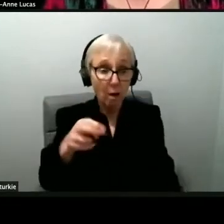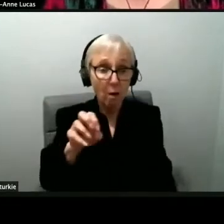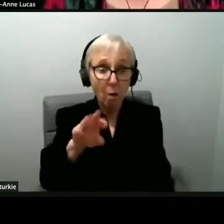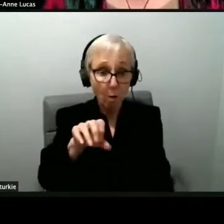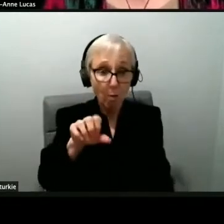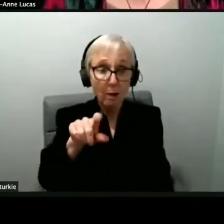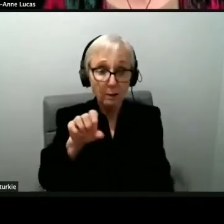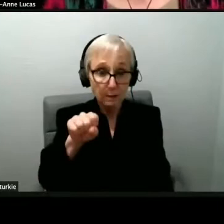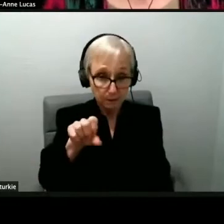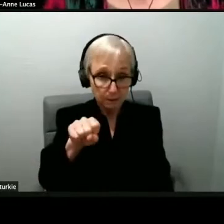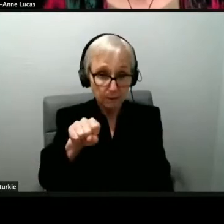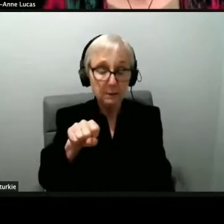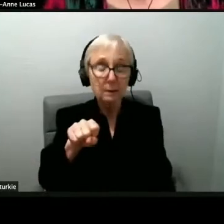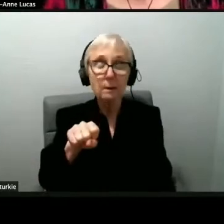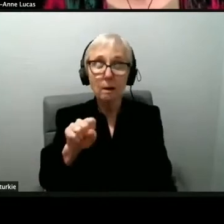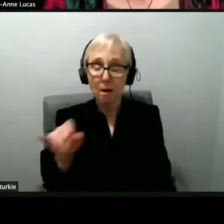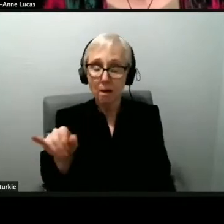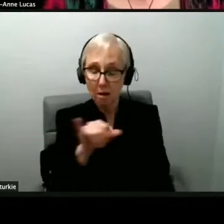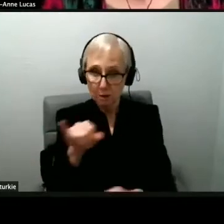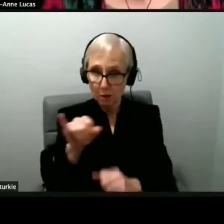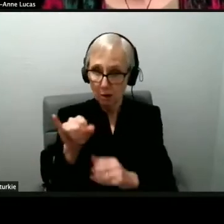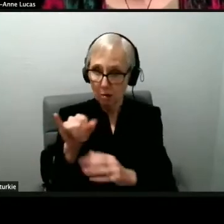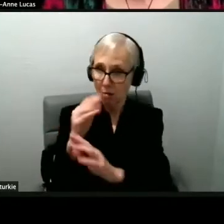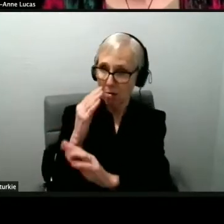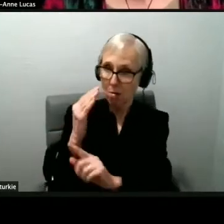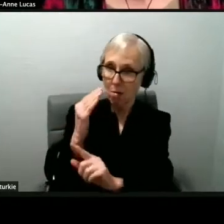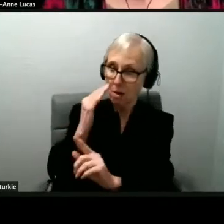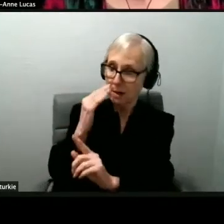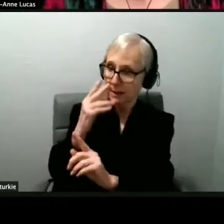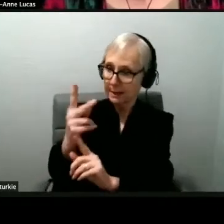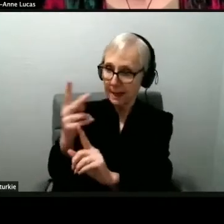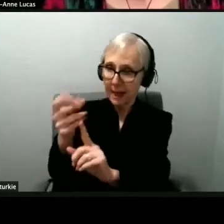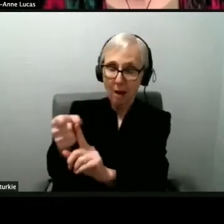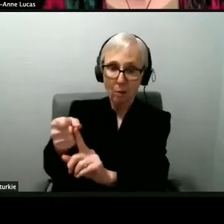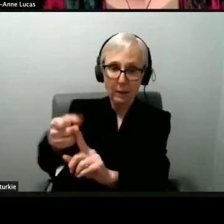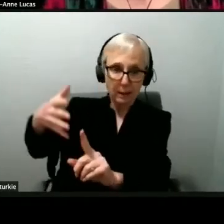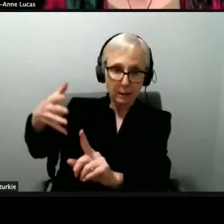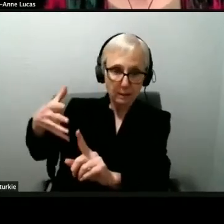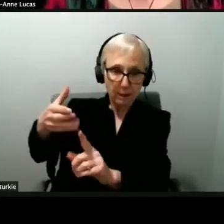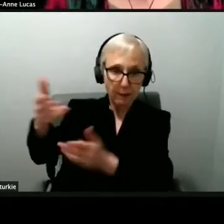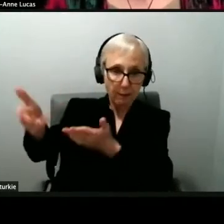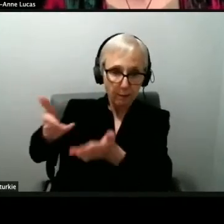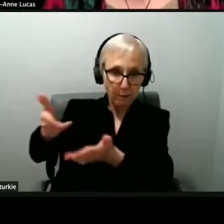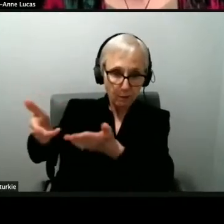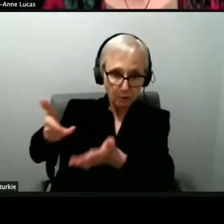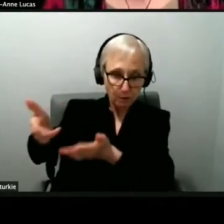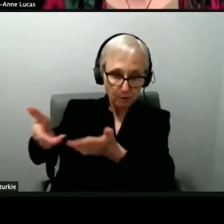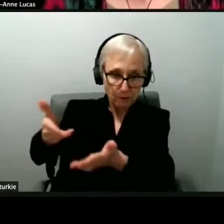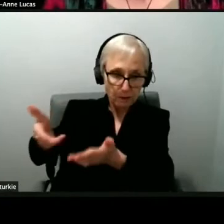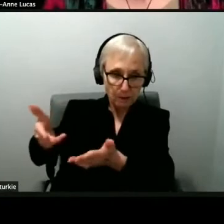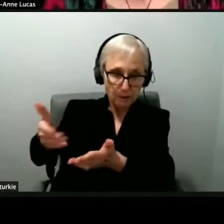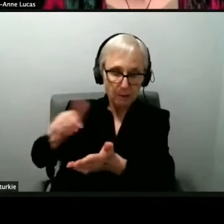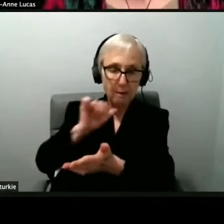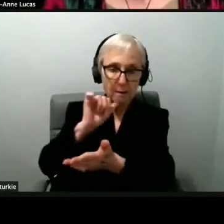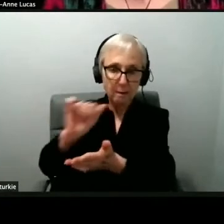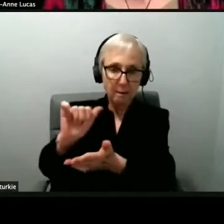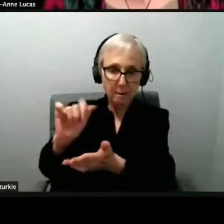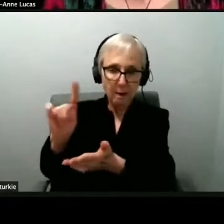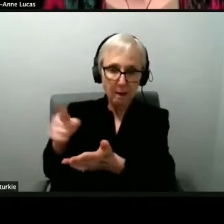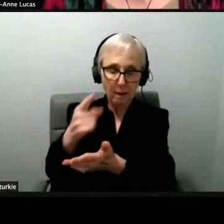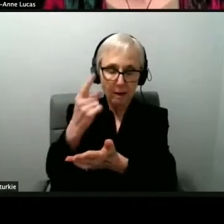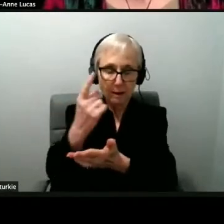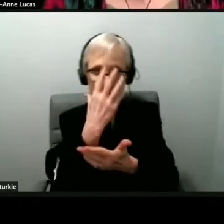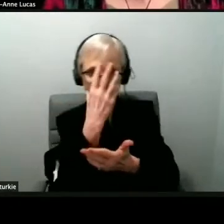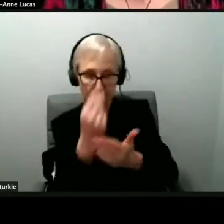want to make sure to also figure out how we can expand on their services and make sure that they're not just sleeping